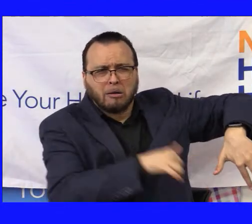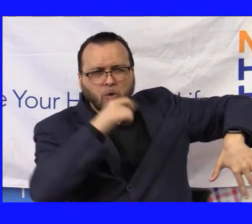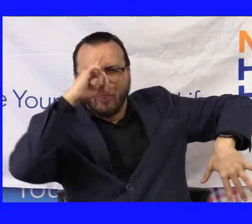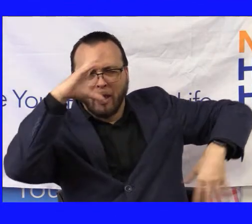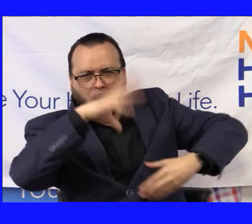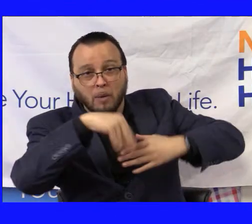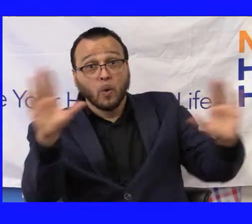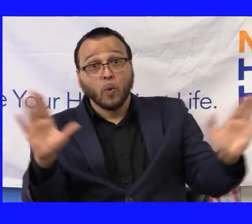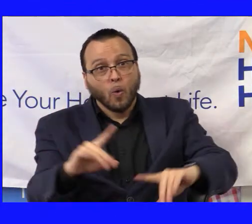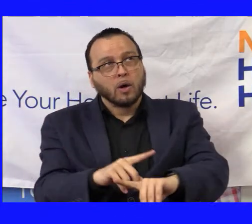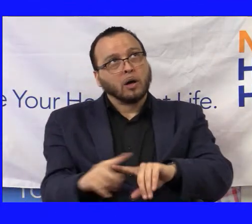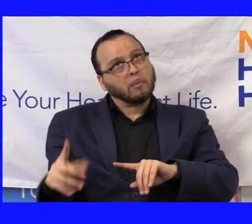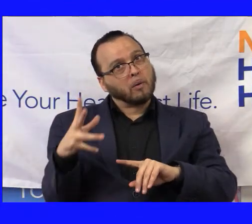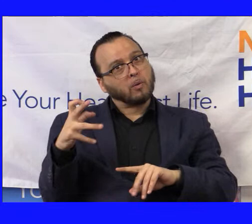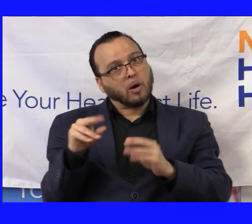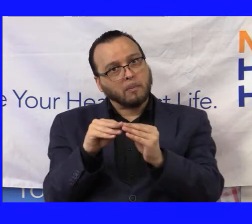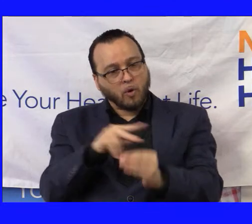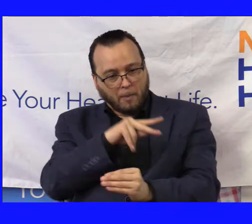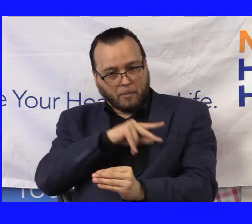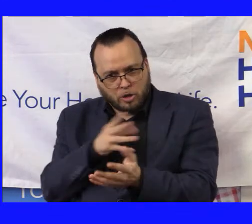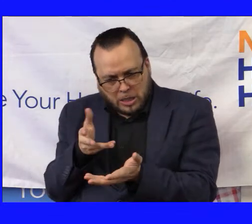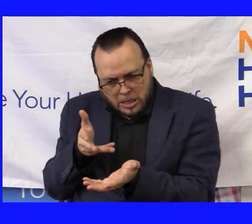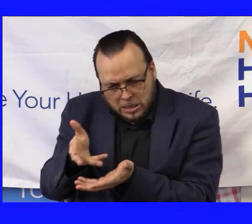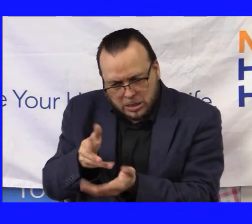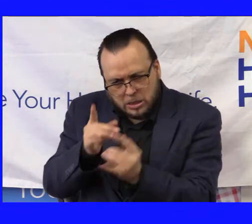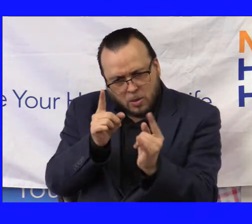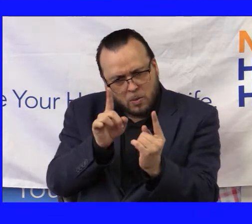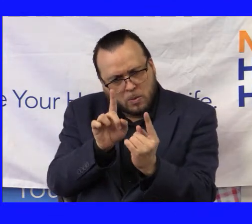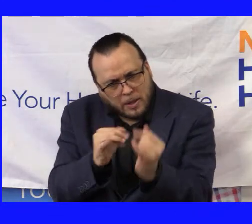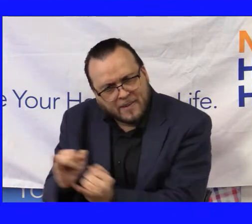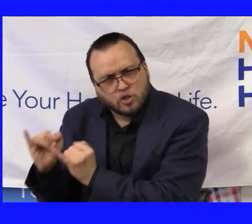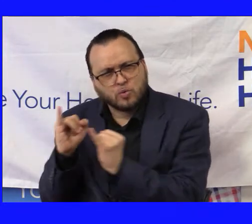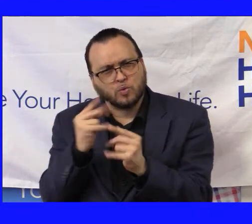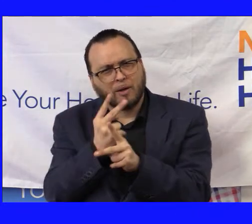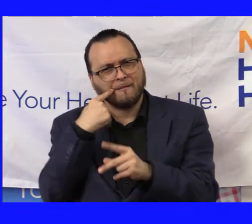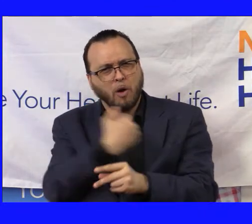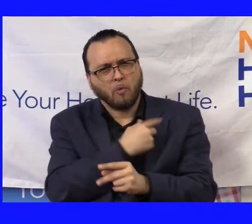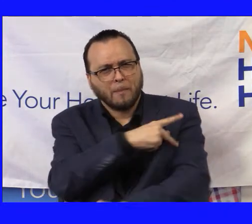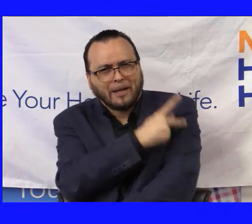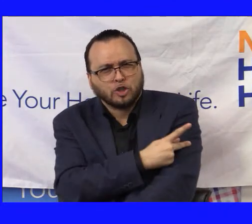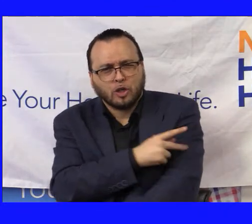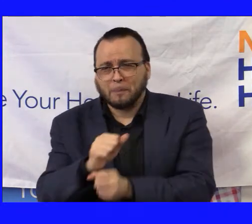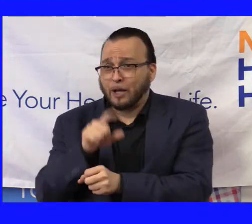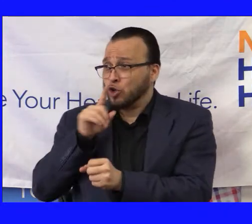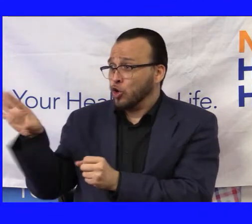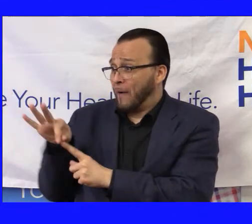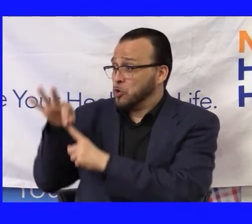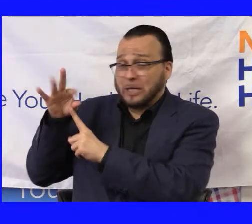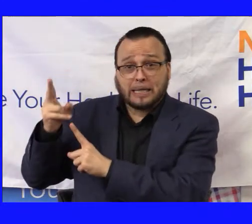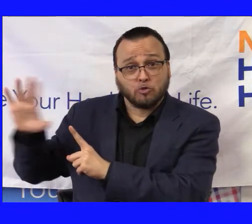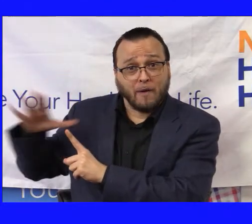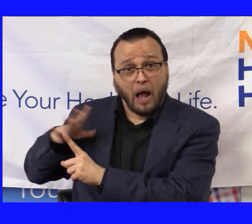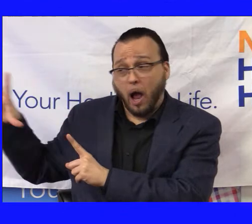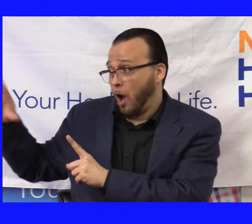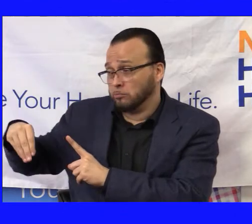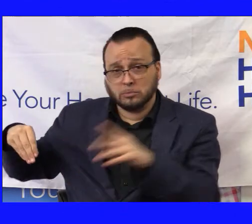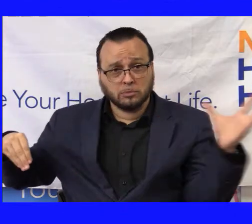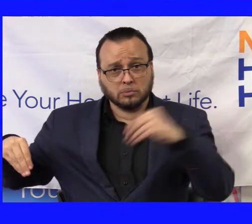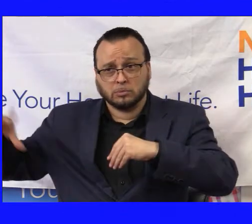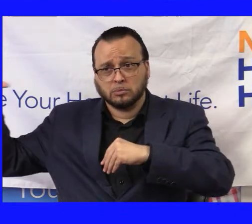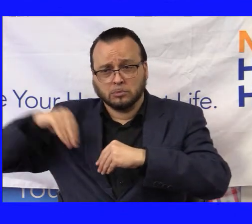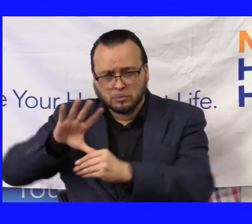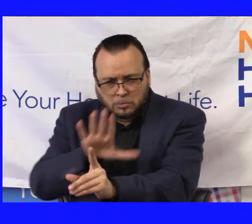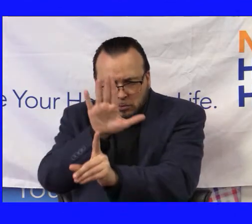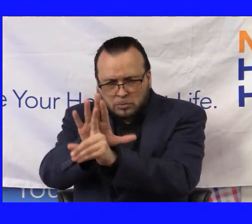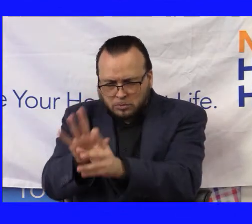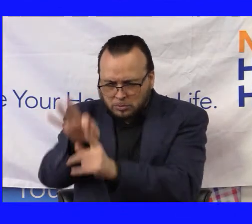to tailor and personalize the care that we deliver to our patients, and ensuring that we are taking those unique social histories, that we are understanding the social